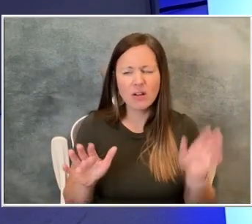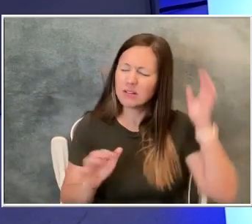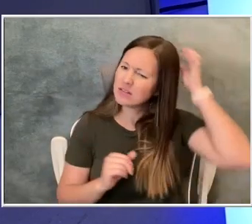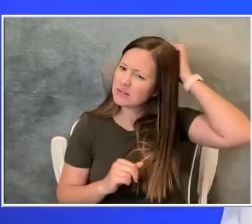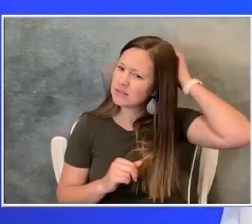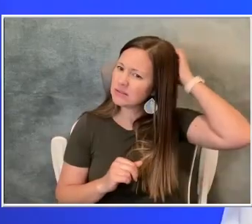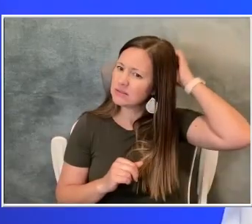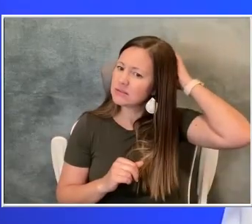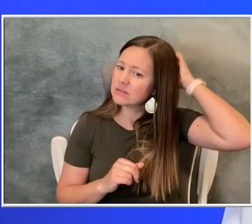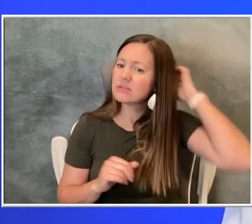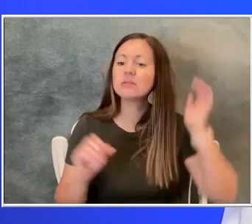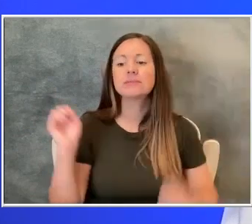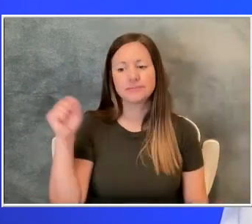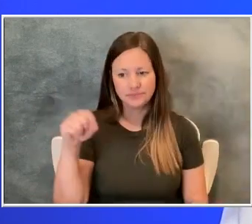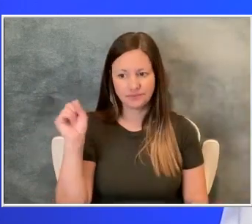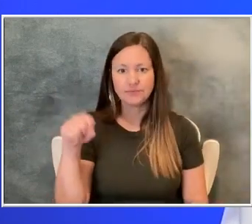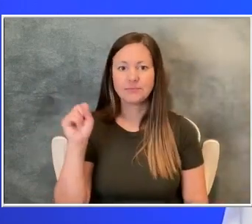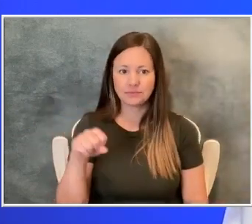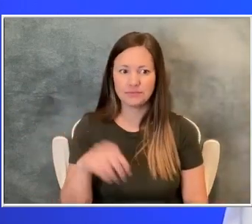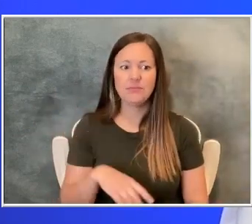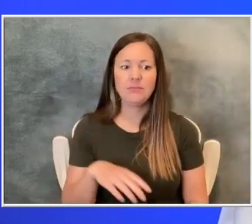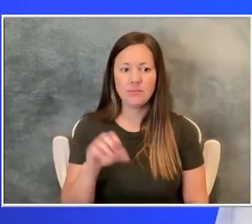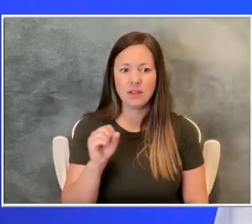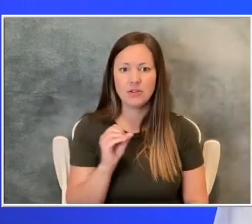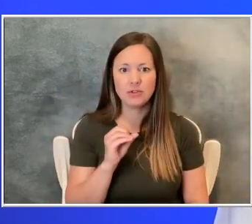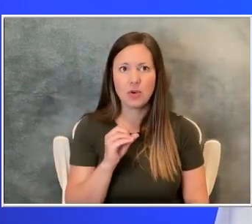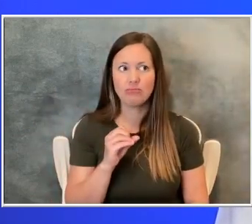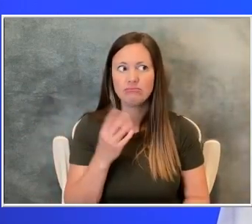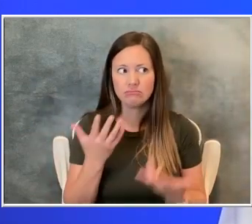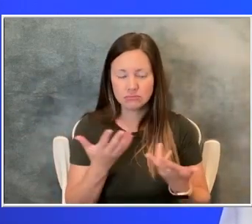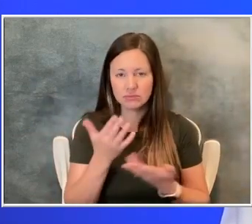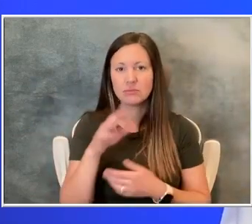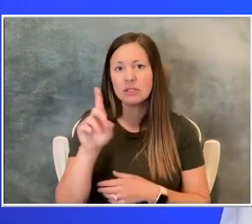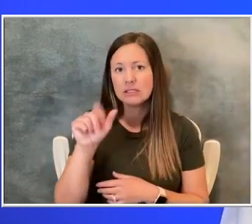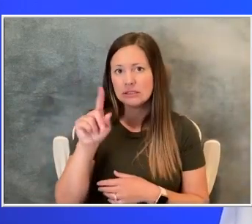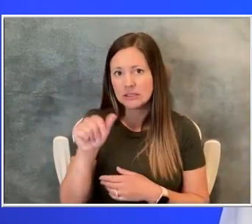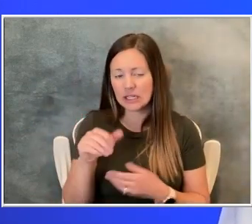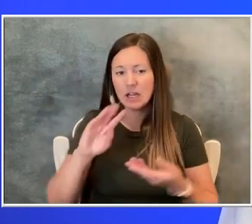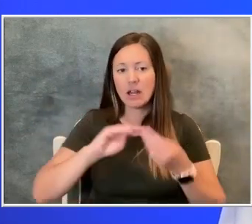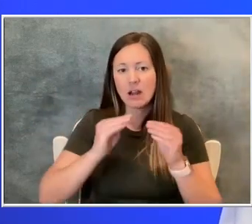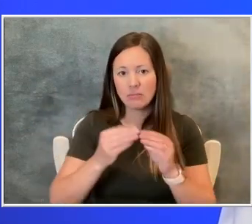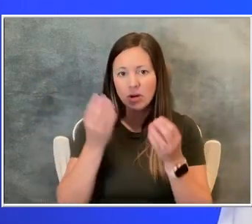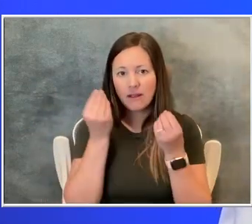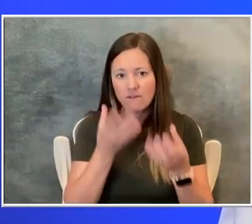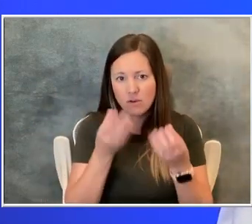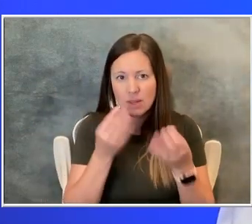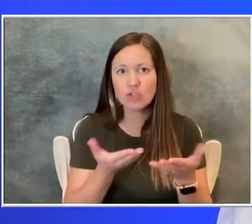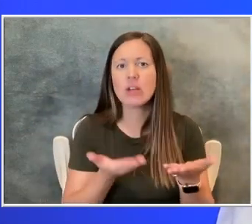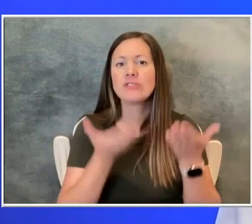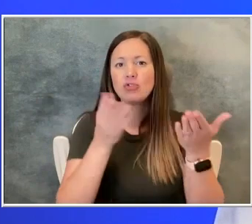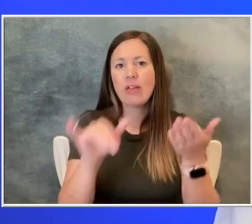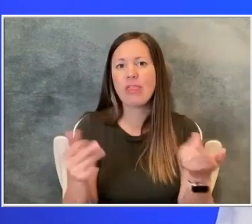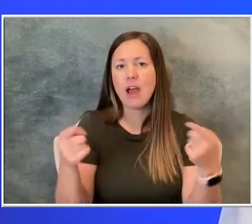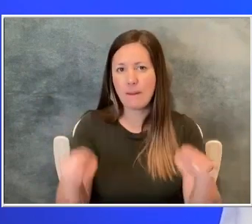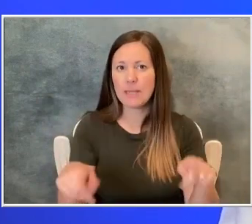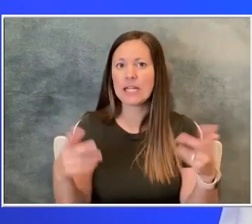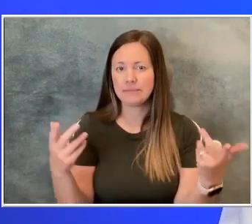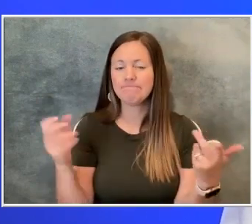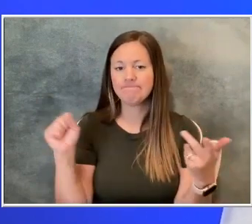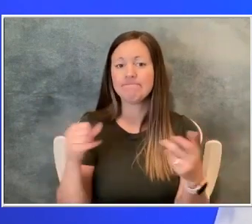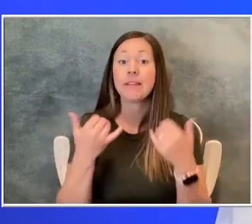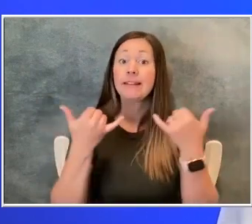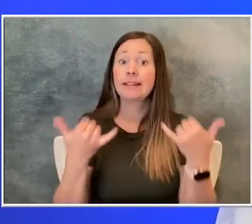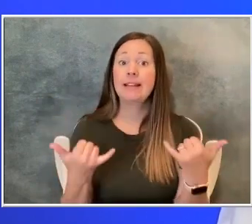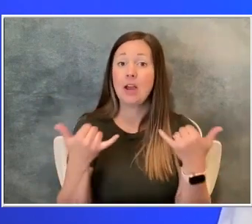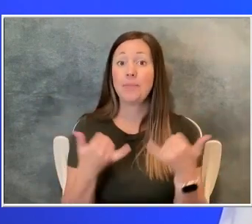there is data, large body data to suggest that's happening. Now, like a scientist, unfortunately,